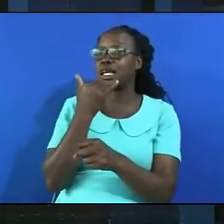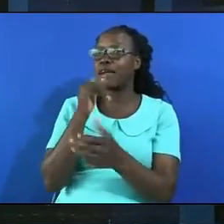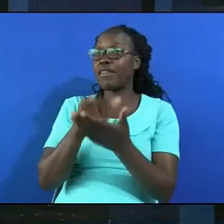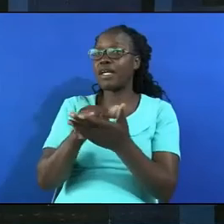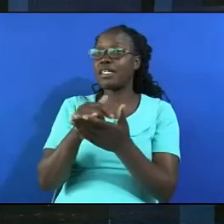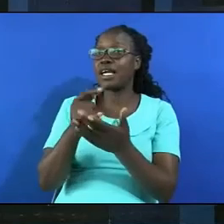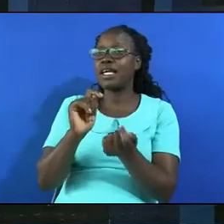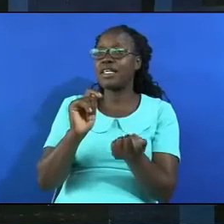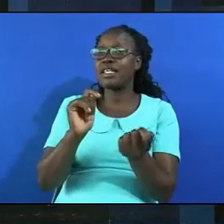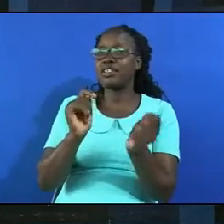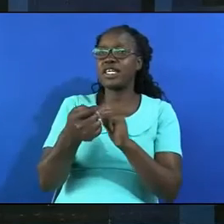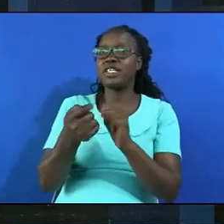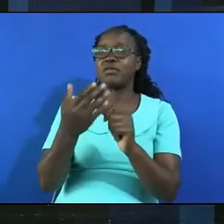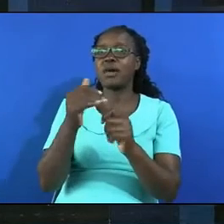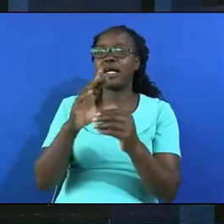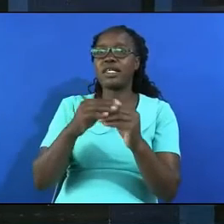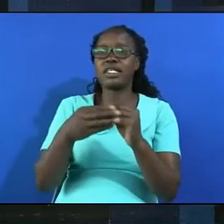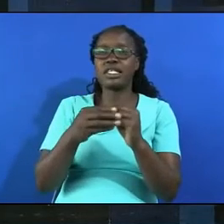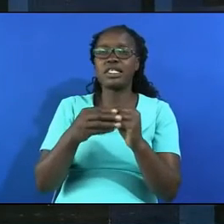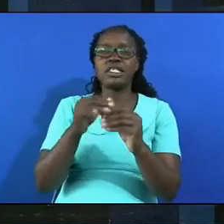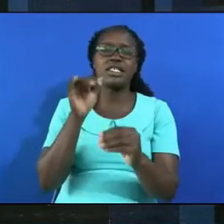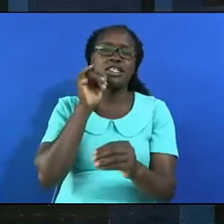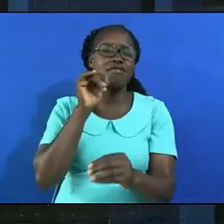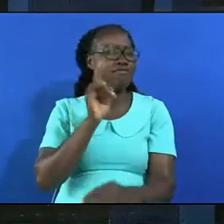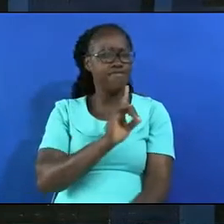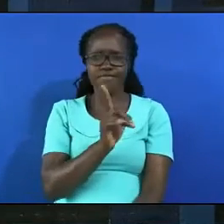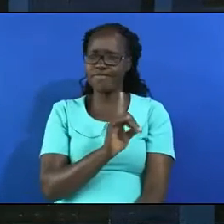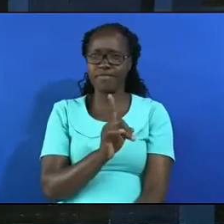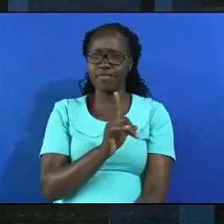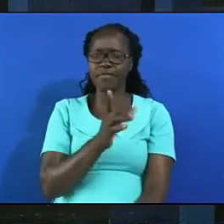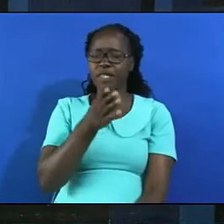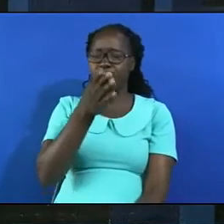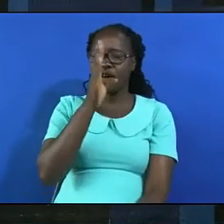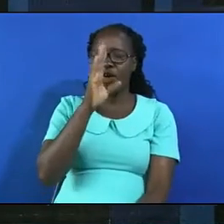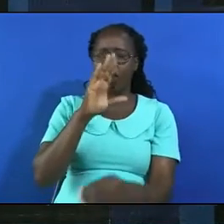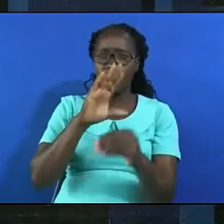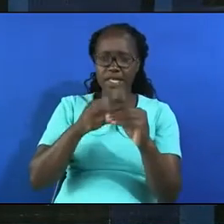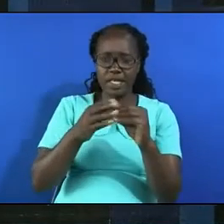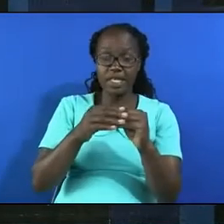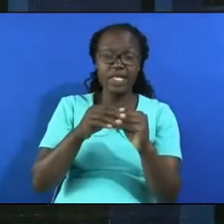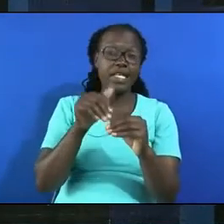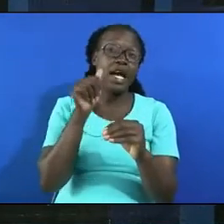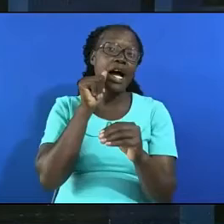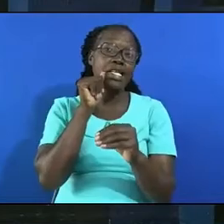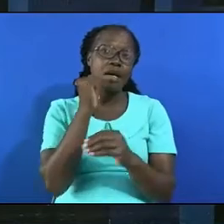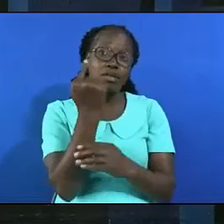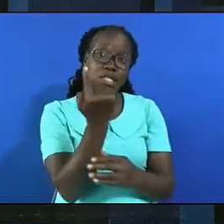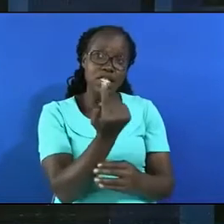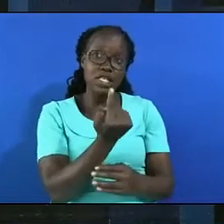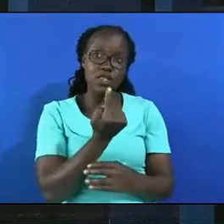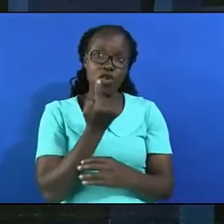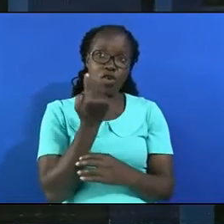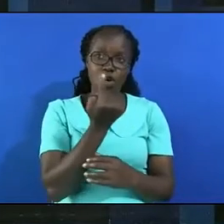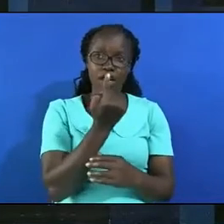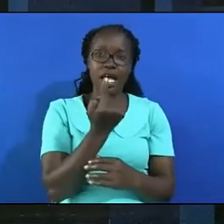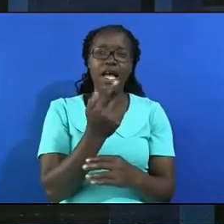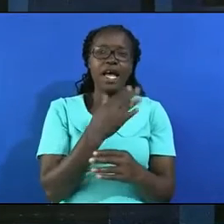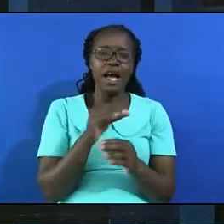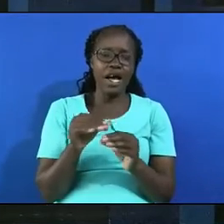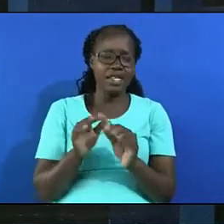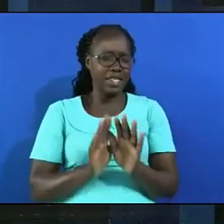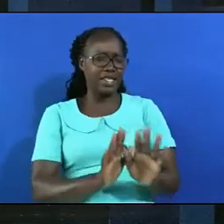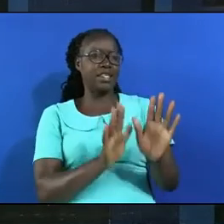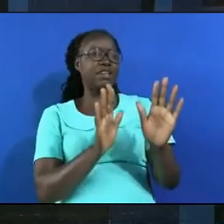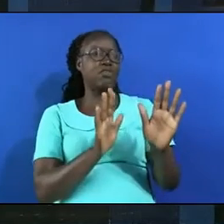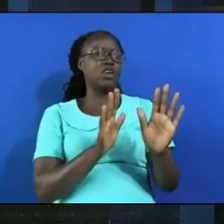he corrected by creating Eve. God created Adam single and he left